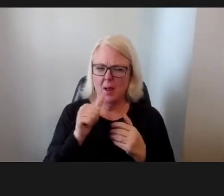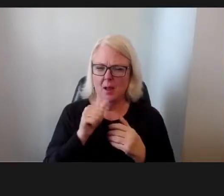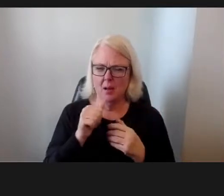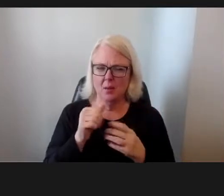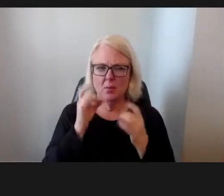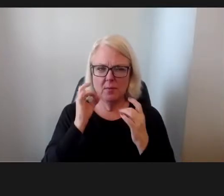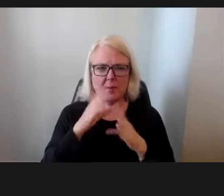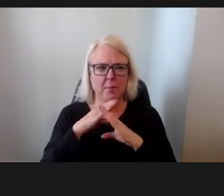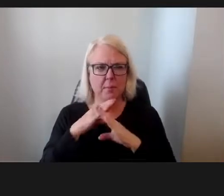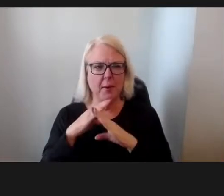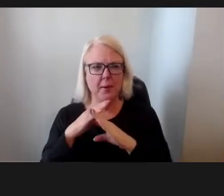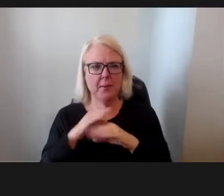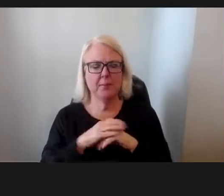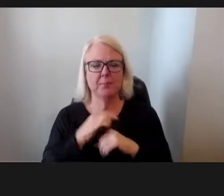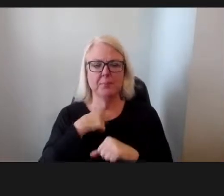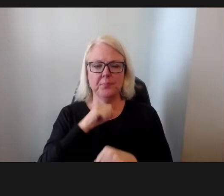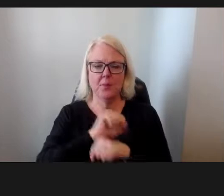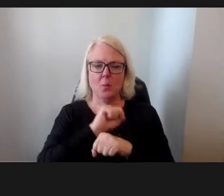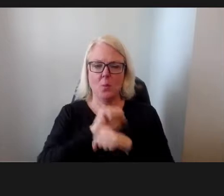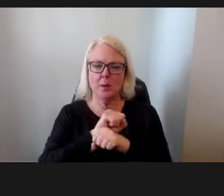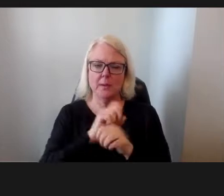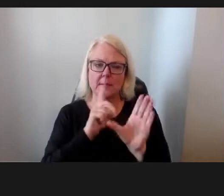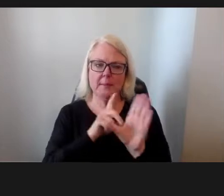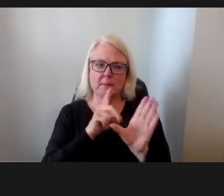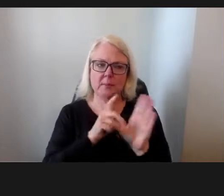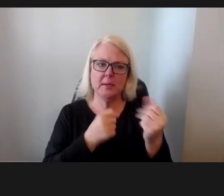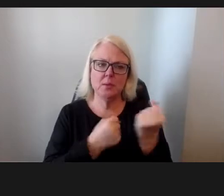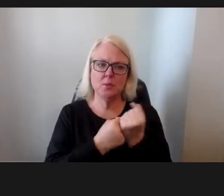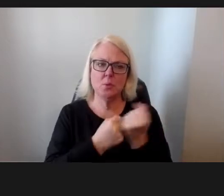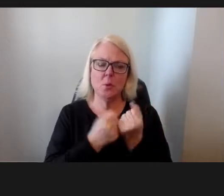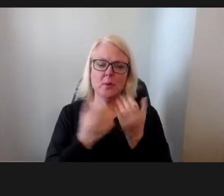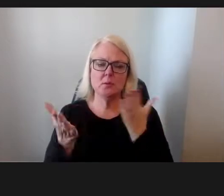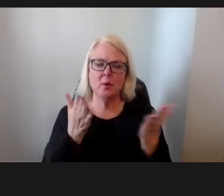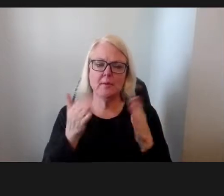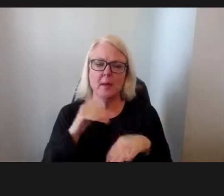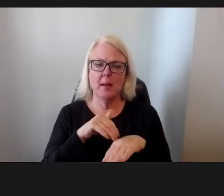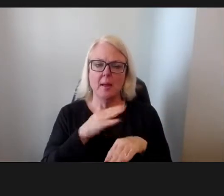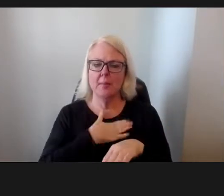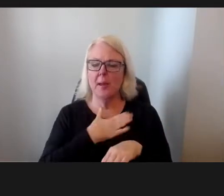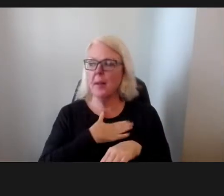barrier. I worked in disability support services at my